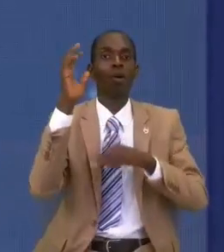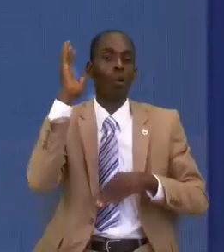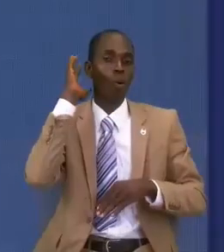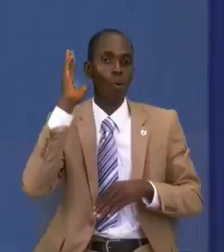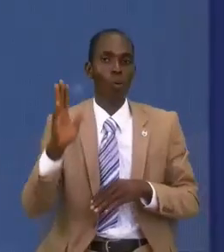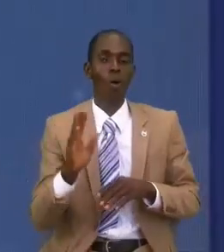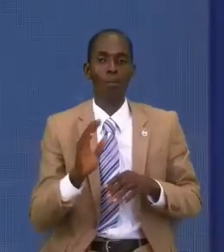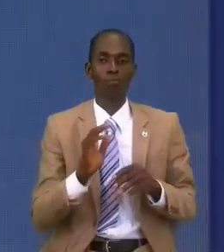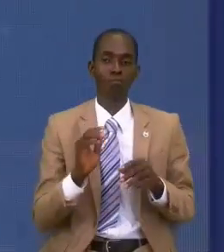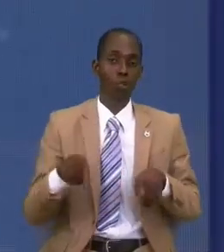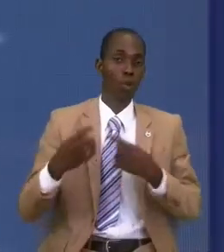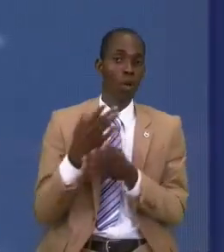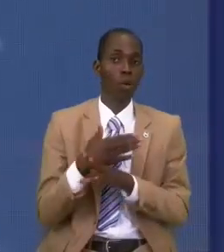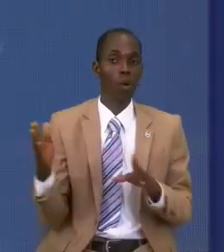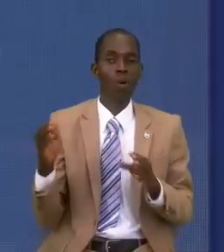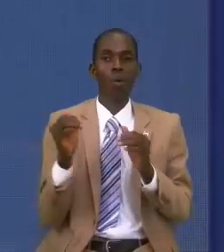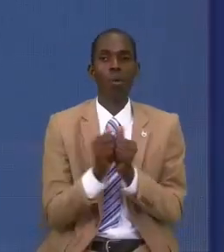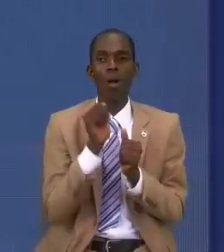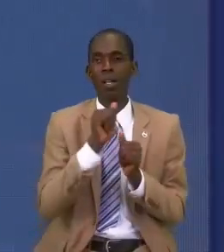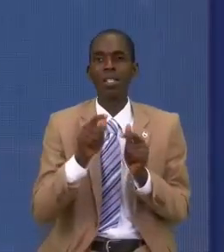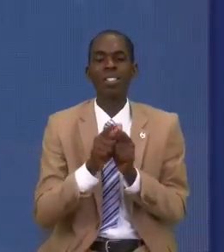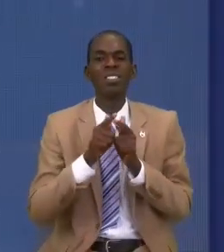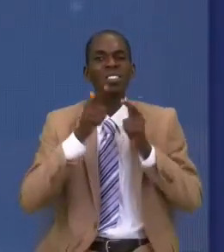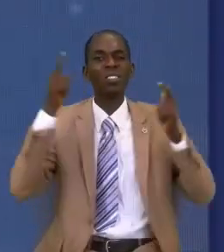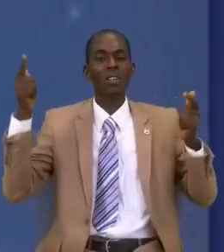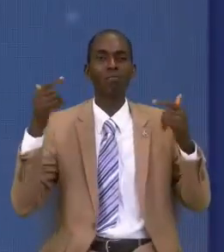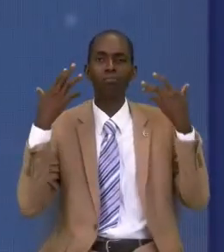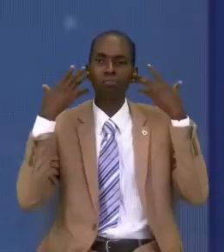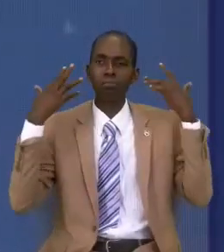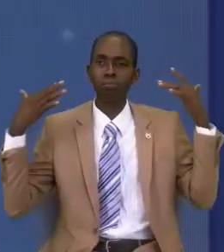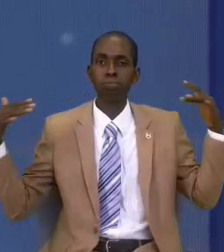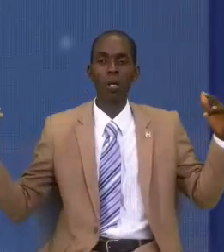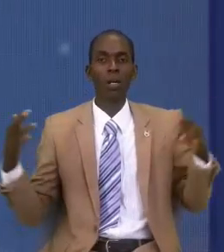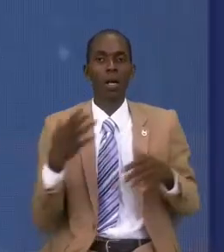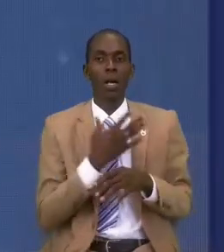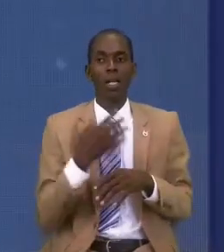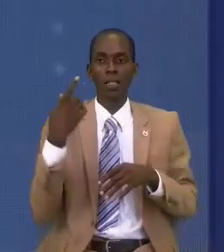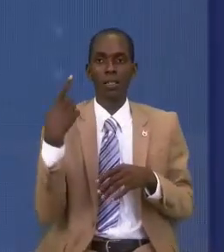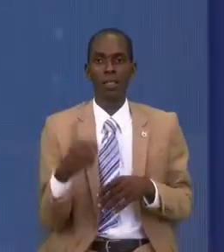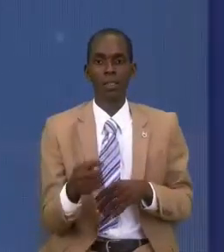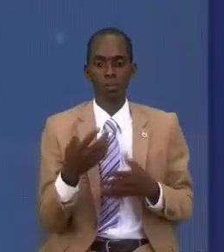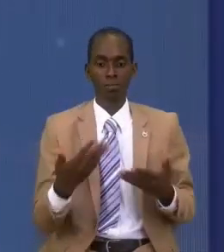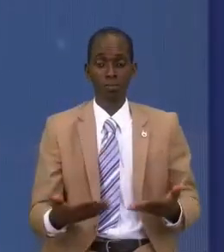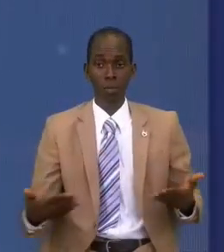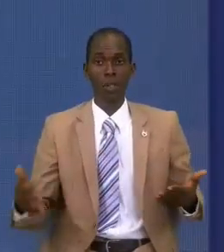noise, and the elements shall melt with fervent heat, and the earth also, and